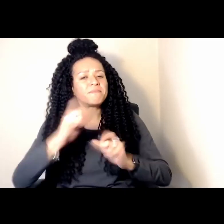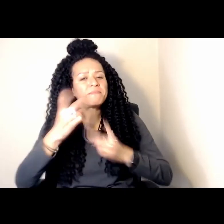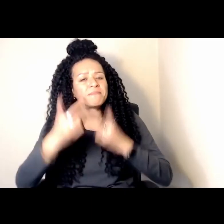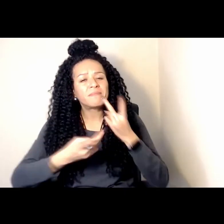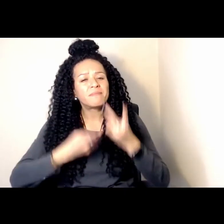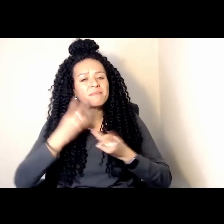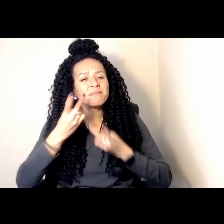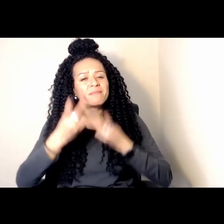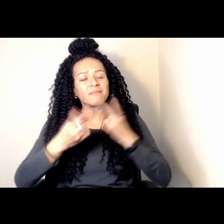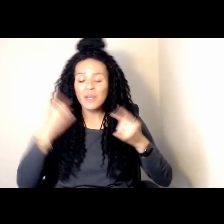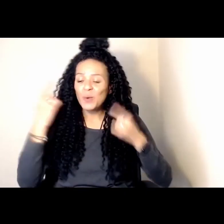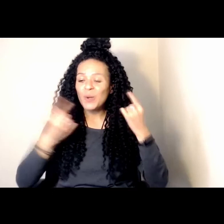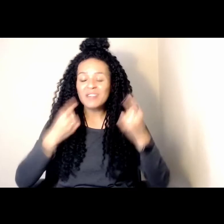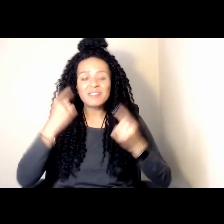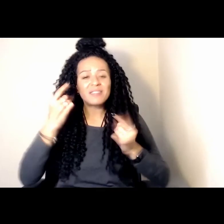Among the